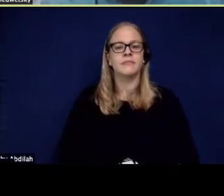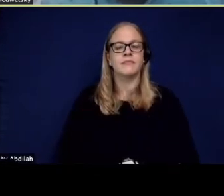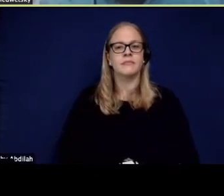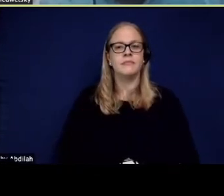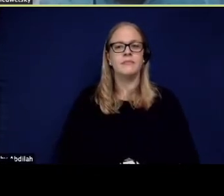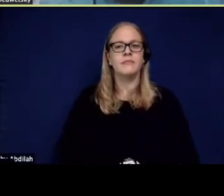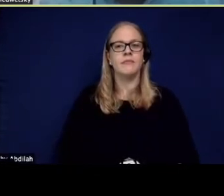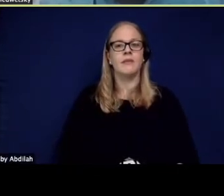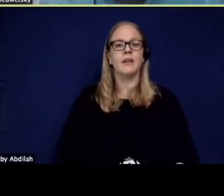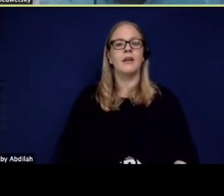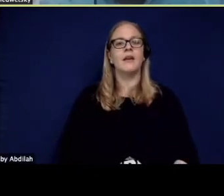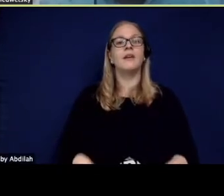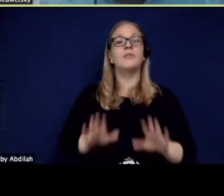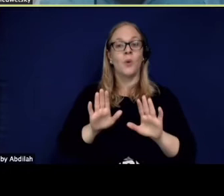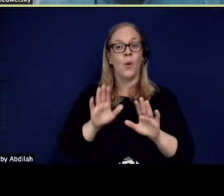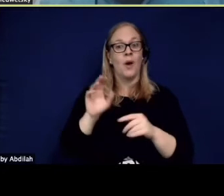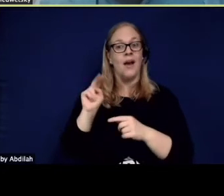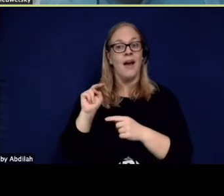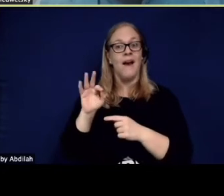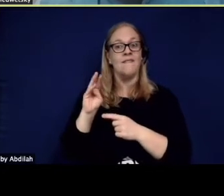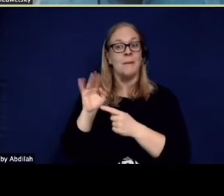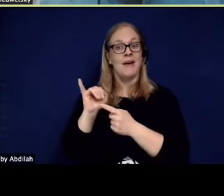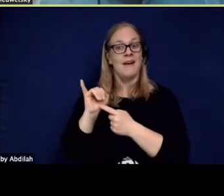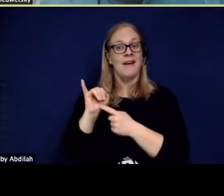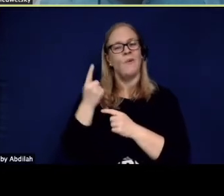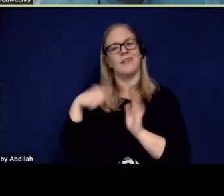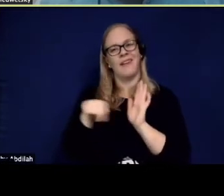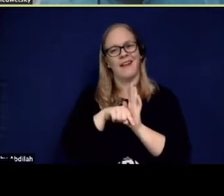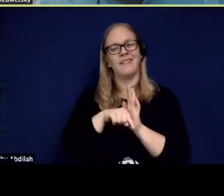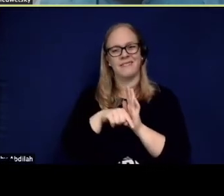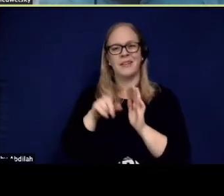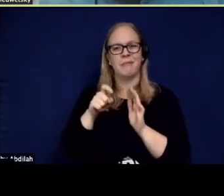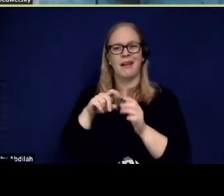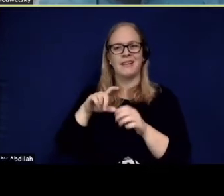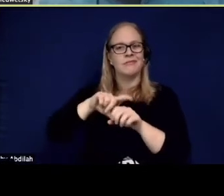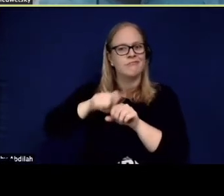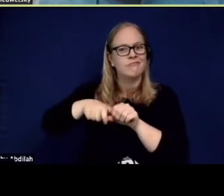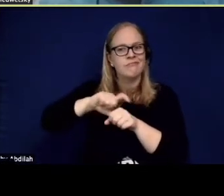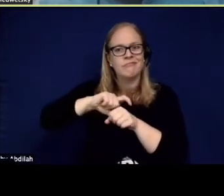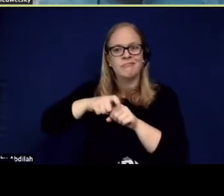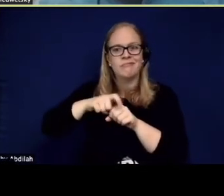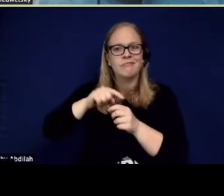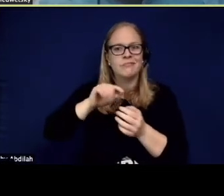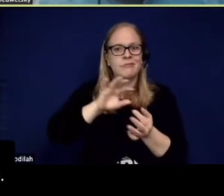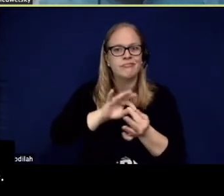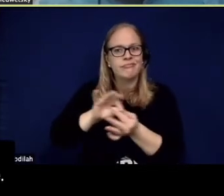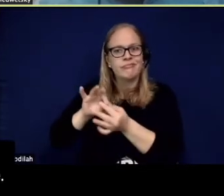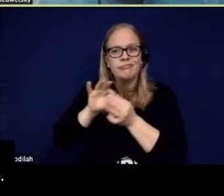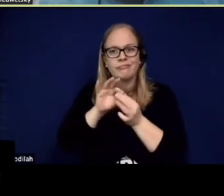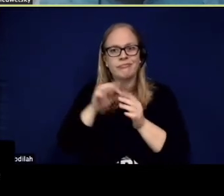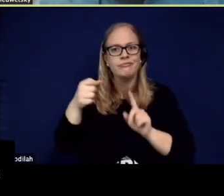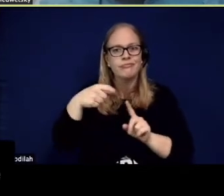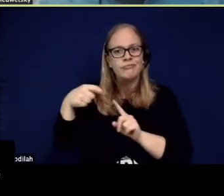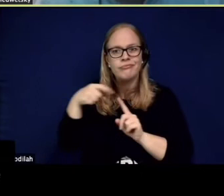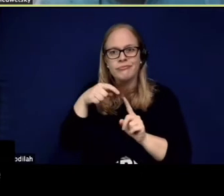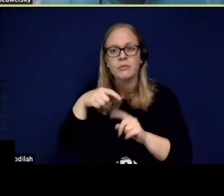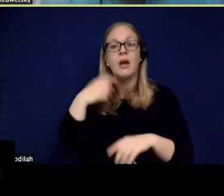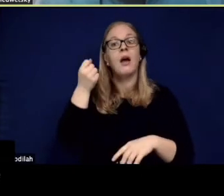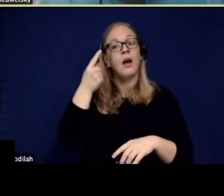Now, and that's why there's a number of companies have used, and many still continue to use a streamer,